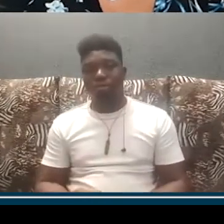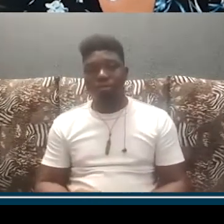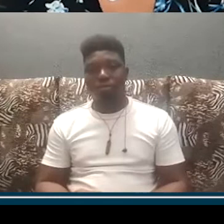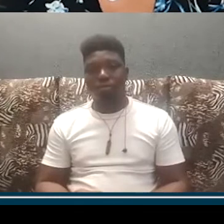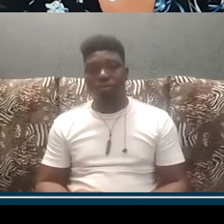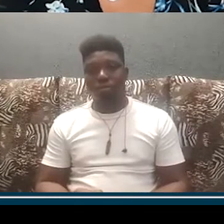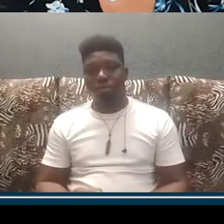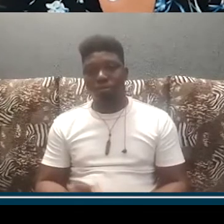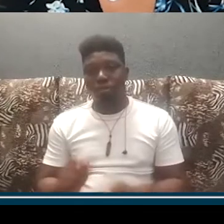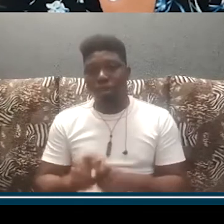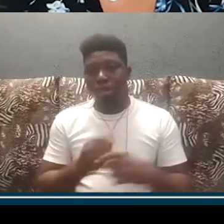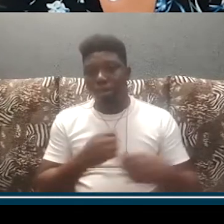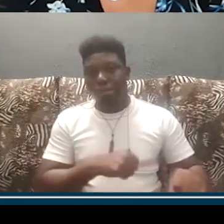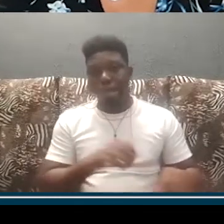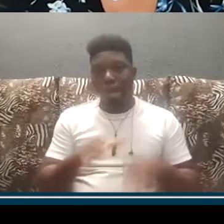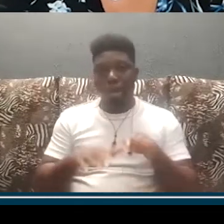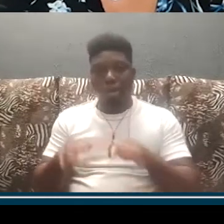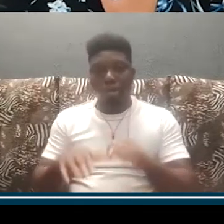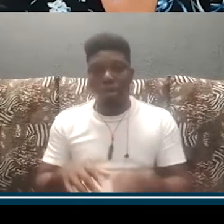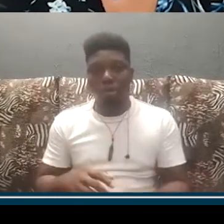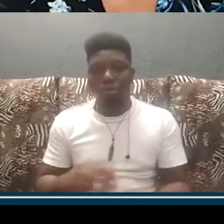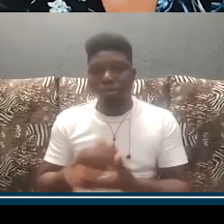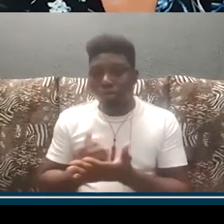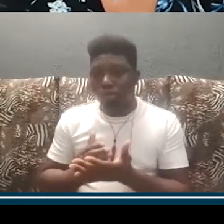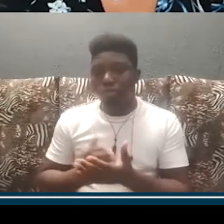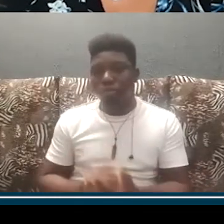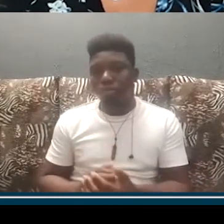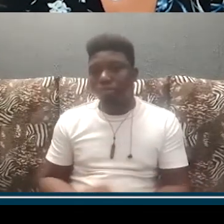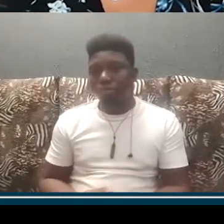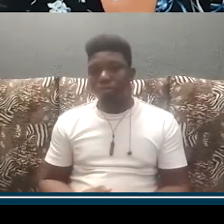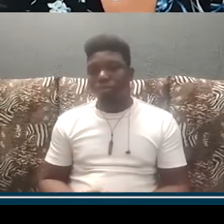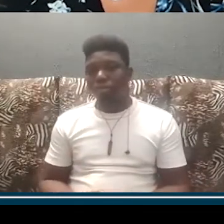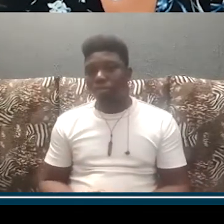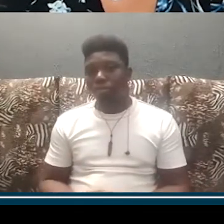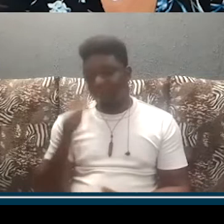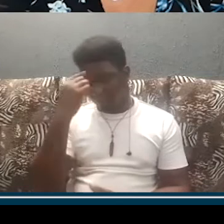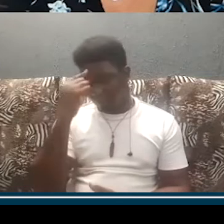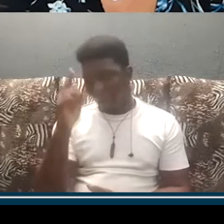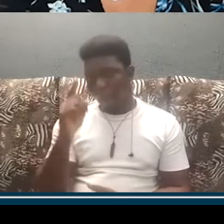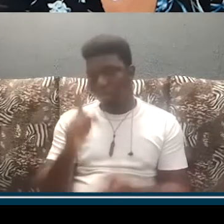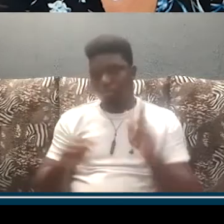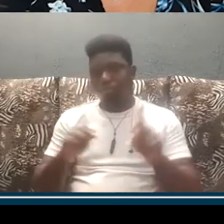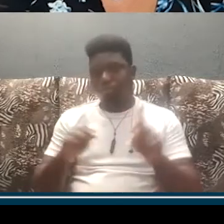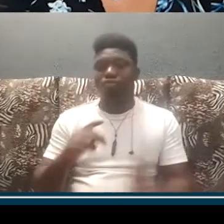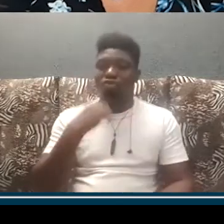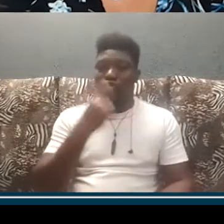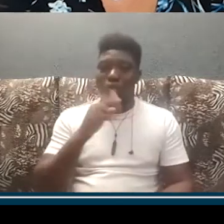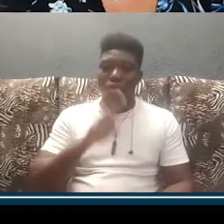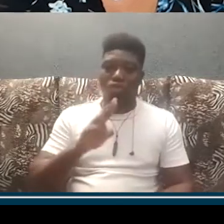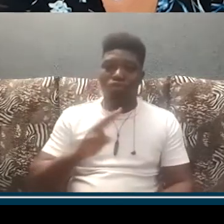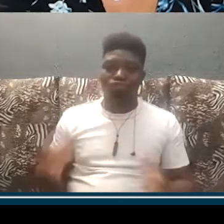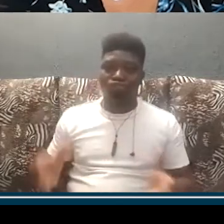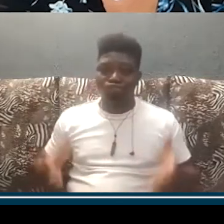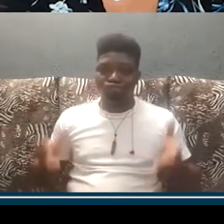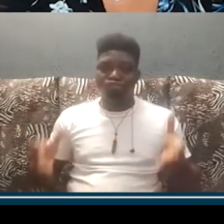sidewalks are not accessible for people who use a wheelchair. Like, there's some